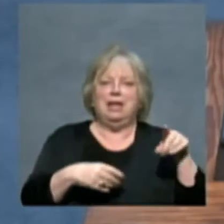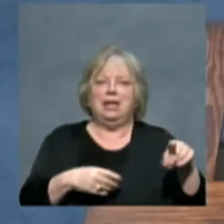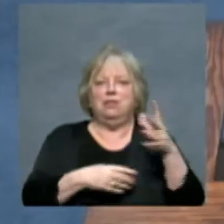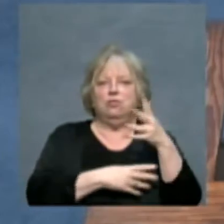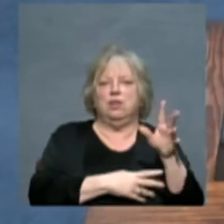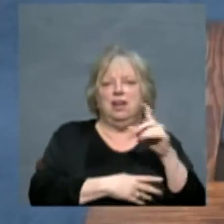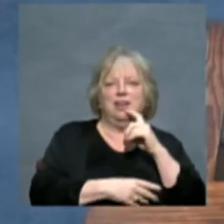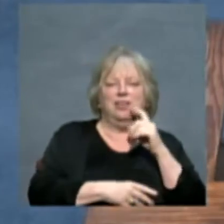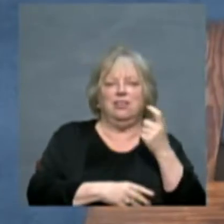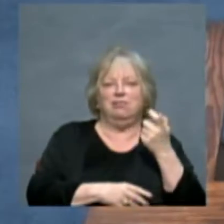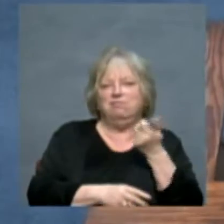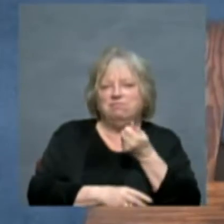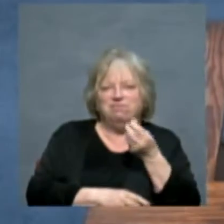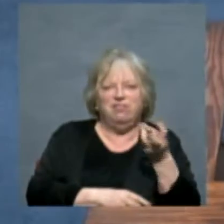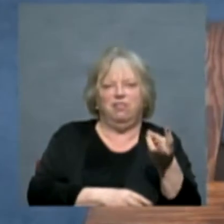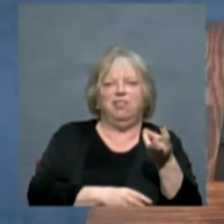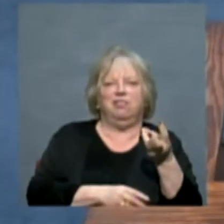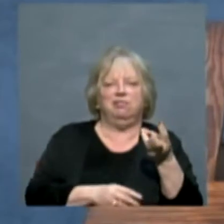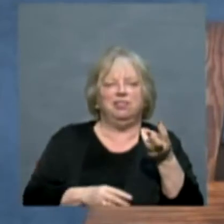so